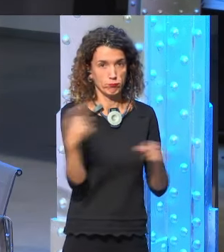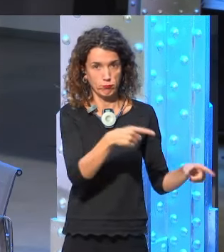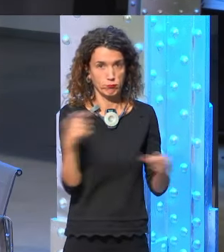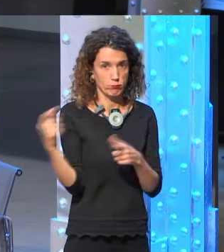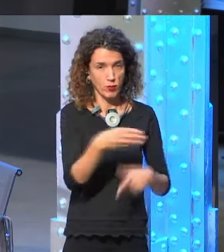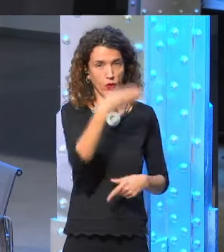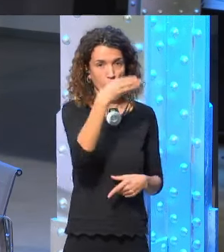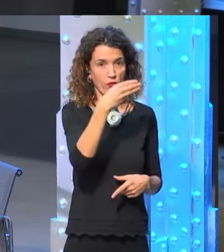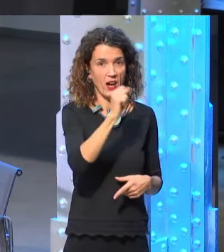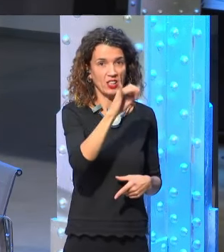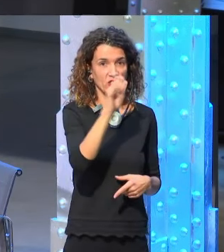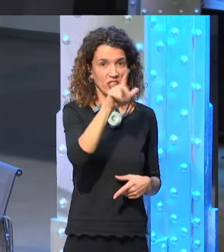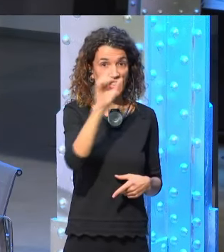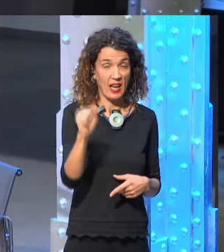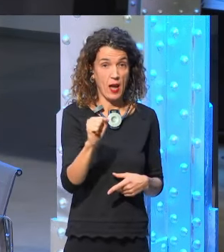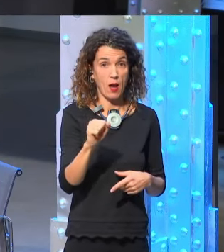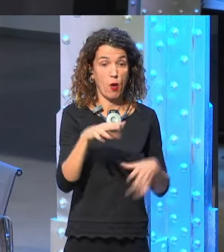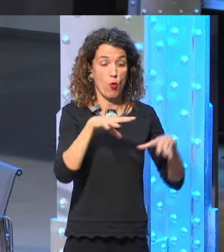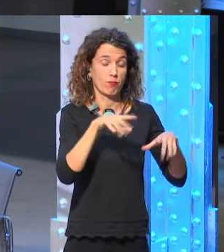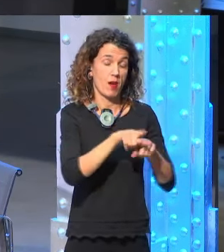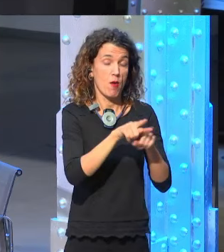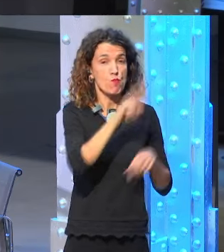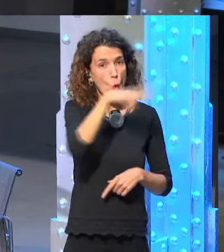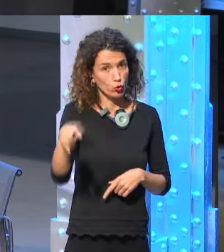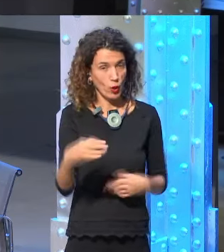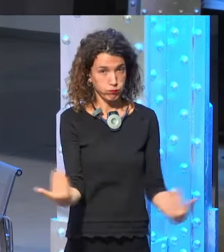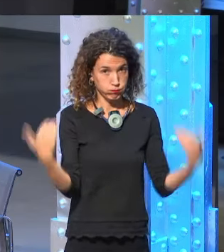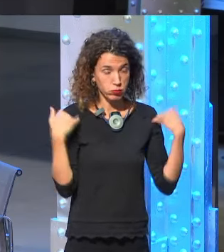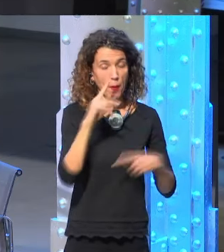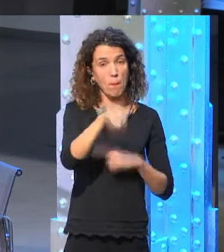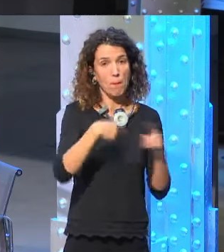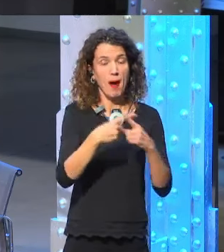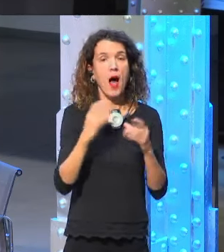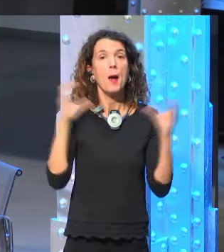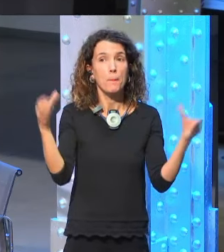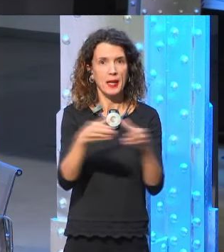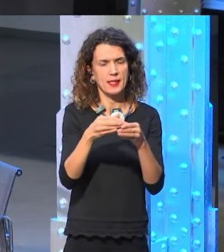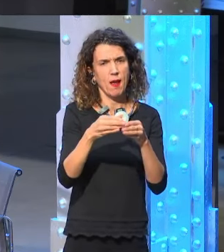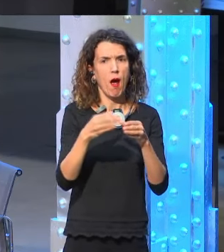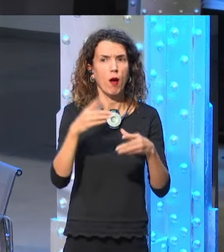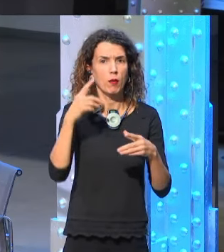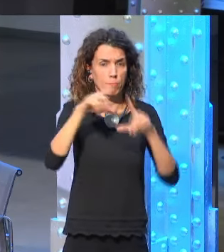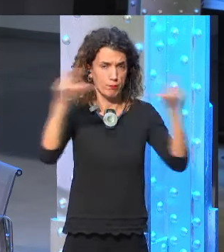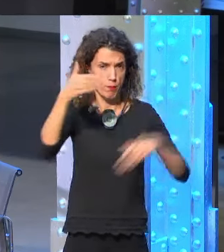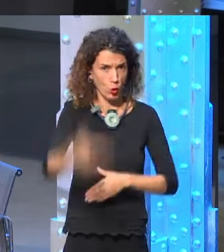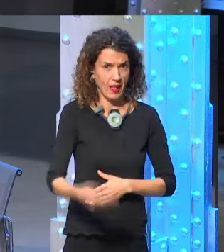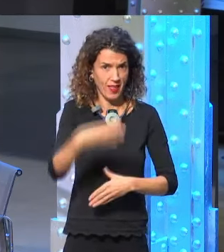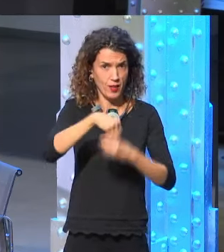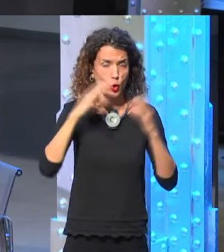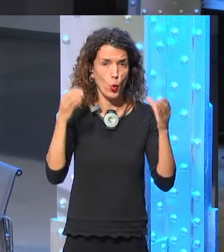Vienna, she travels often to Basel to take care of a classical